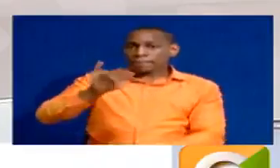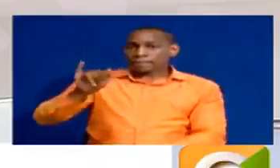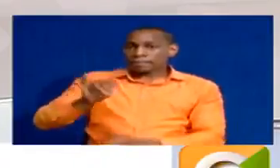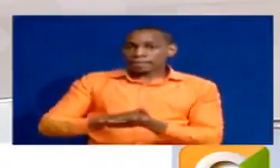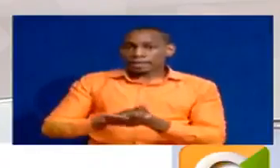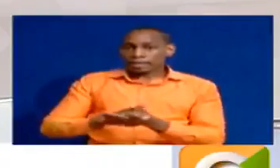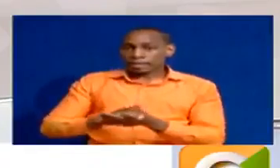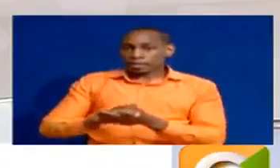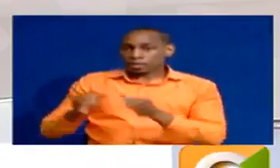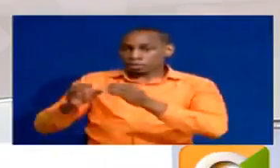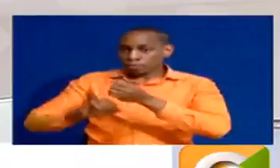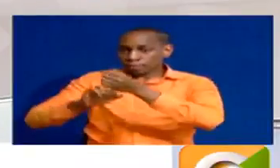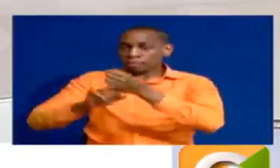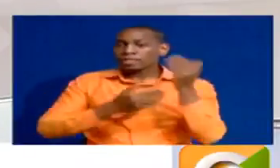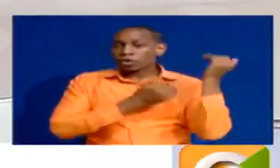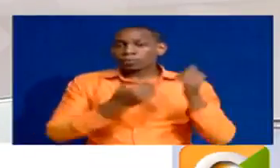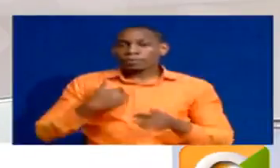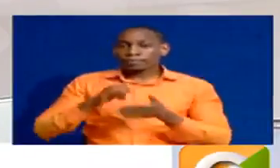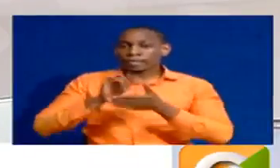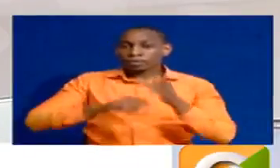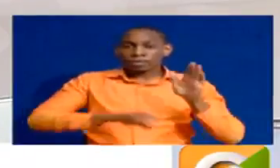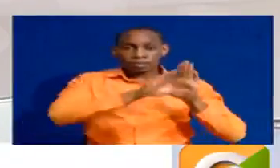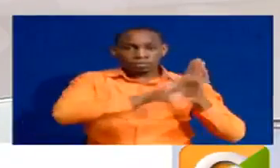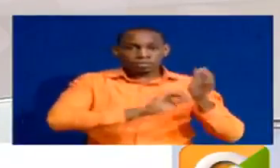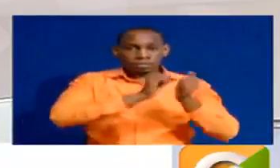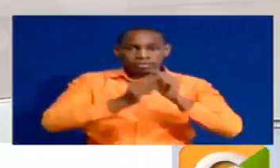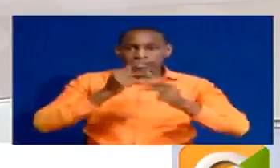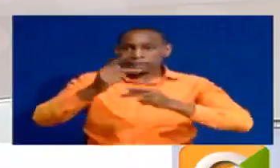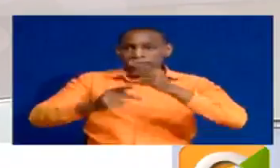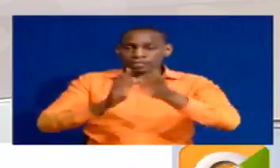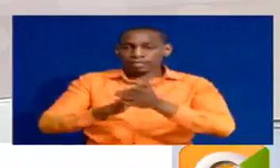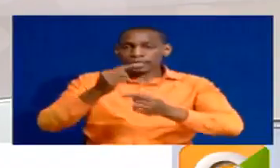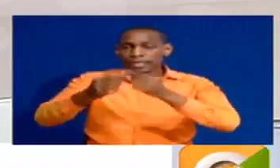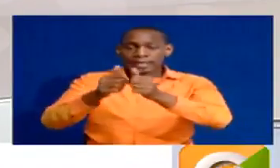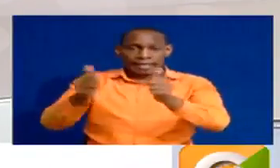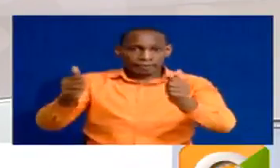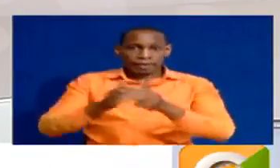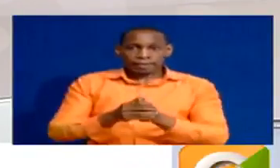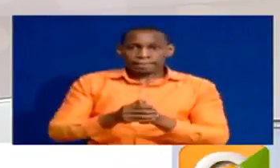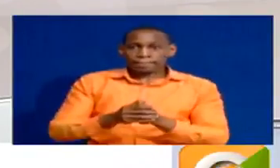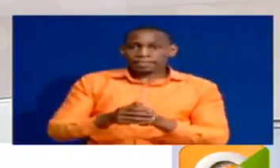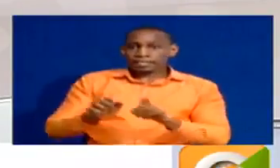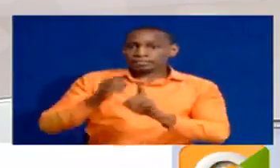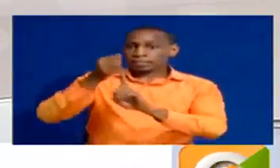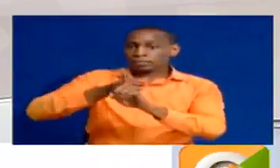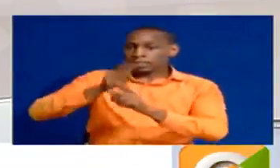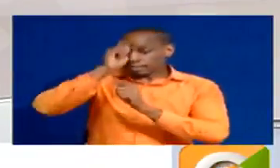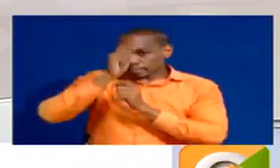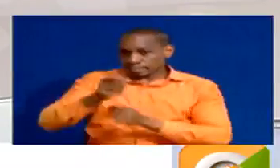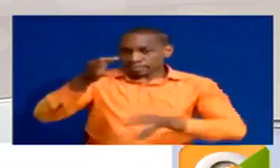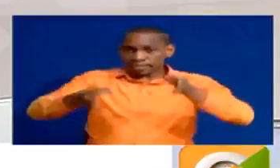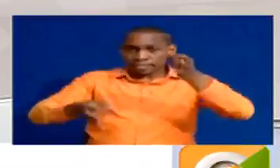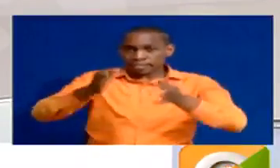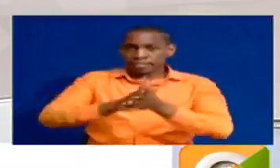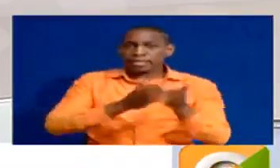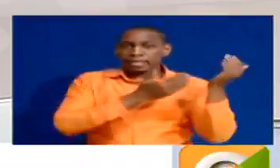BBI proponents remain optimistic that the constitutional amendment process is on track, with calls to respect the